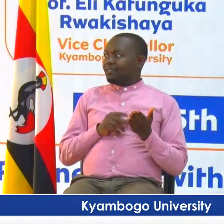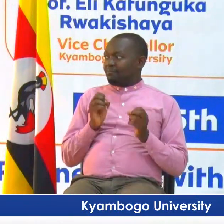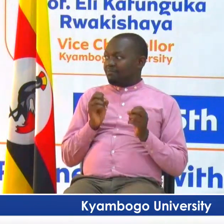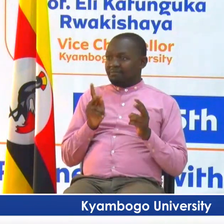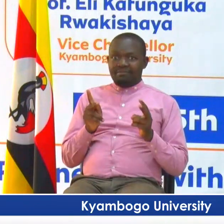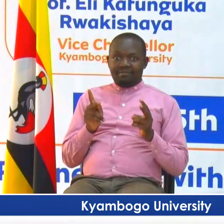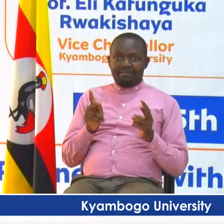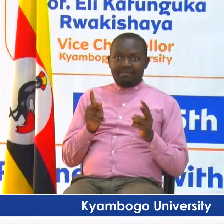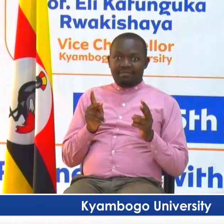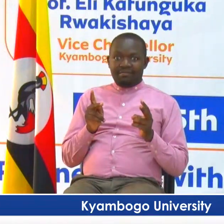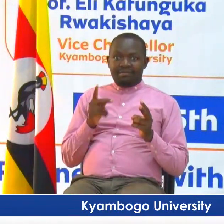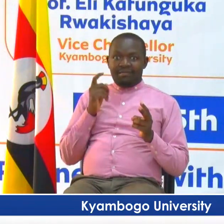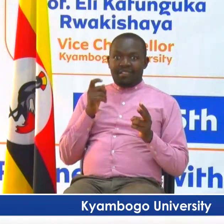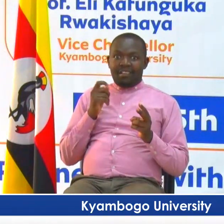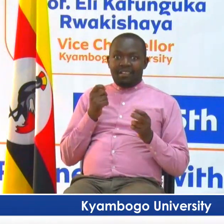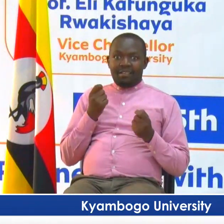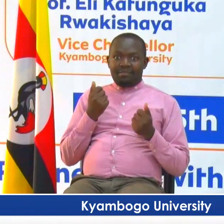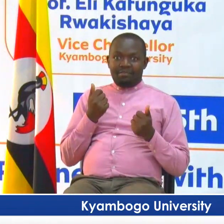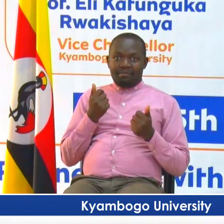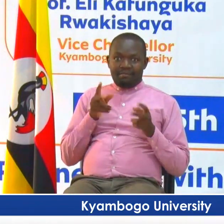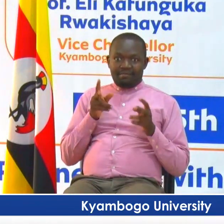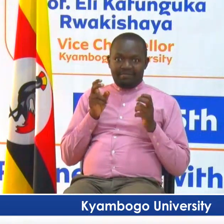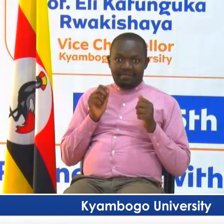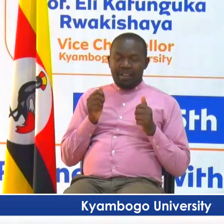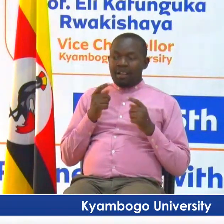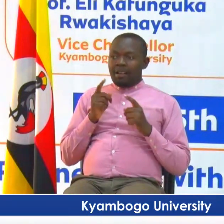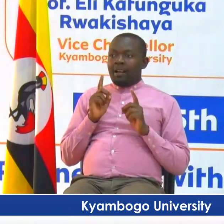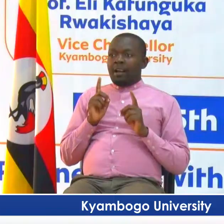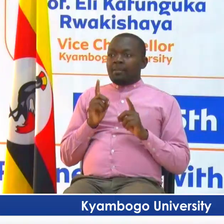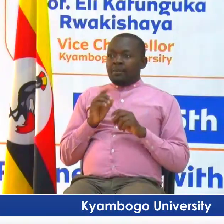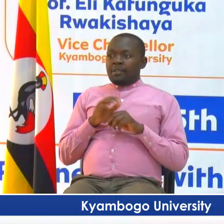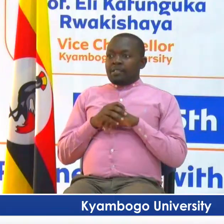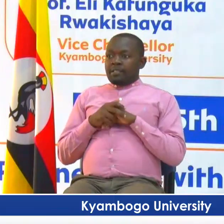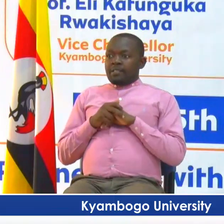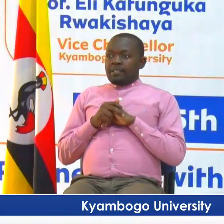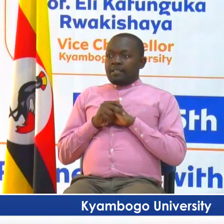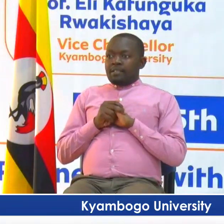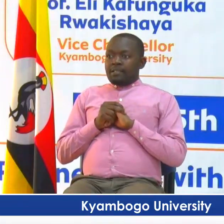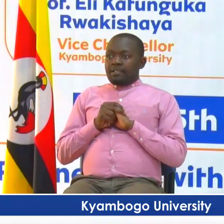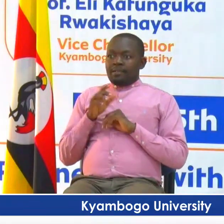that okay? I think you have picked a leaf from that. Otherwise,